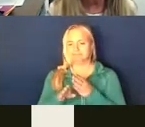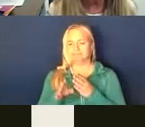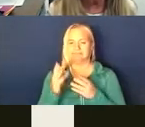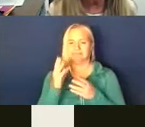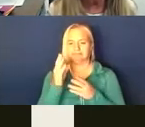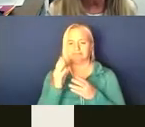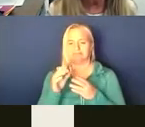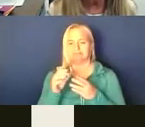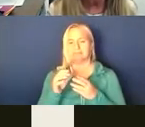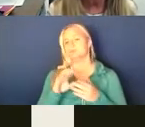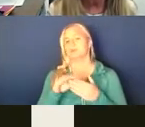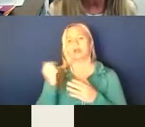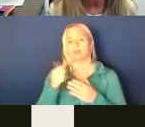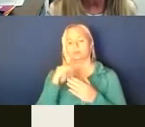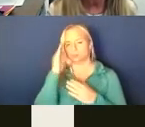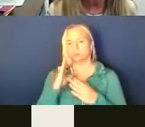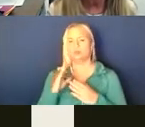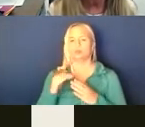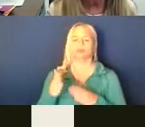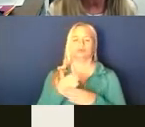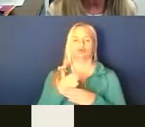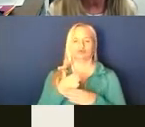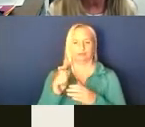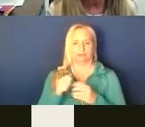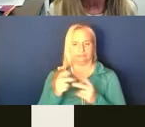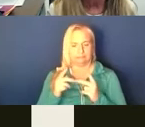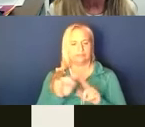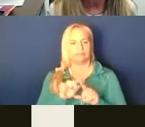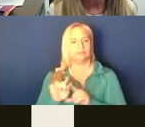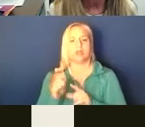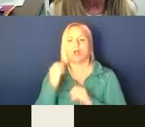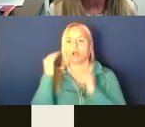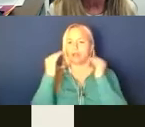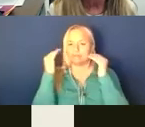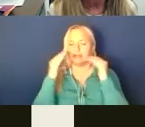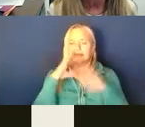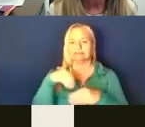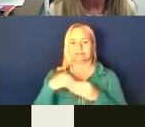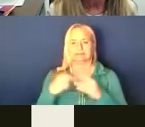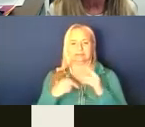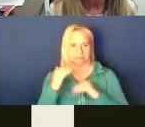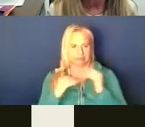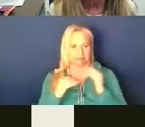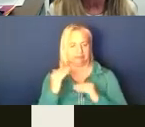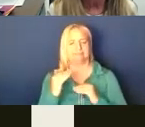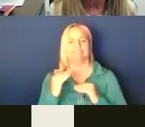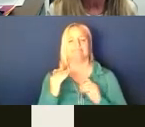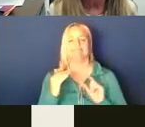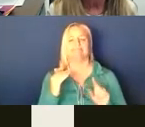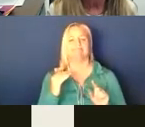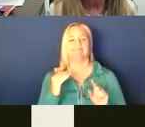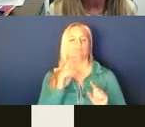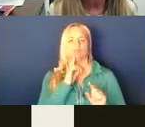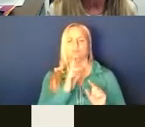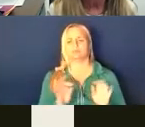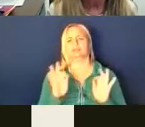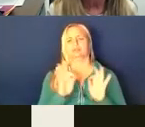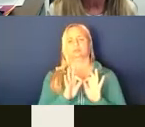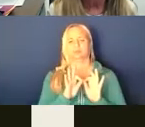this space, but we shared with every adult in the building so that they had familiarized themselves. And this was important